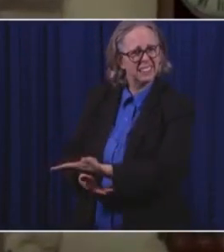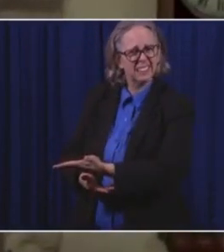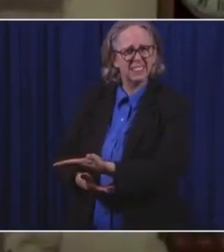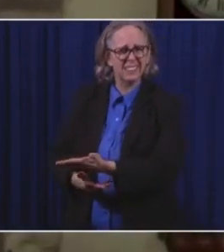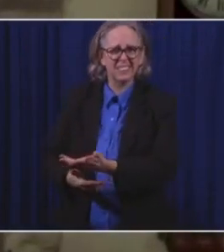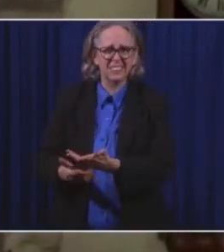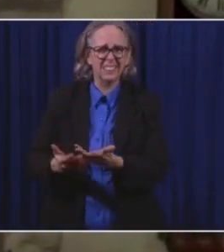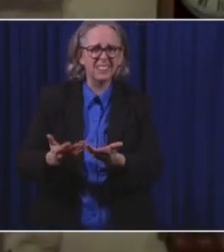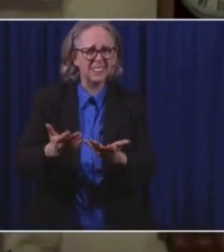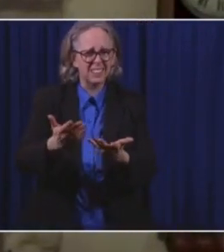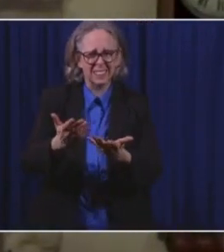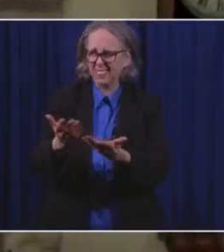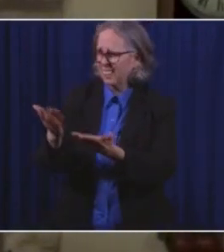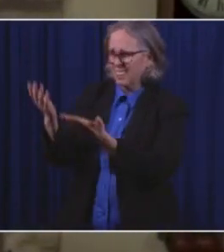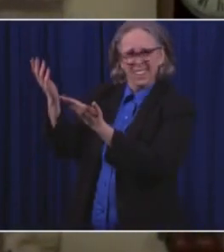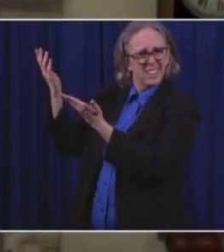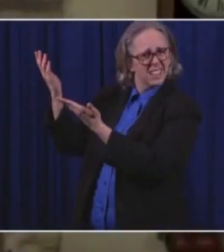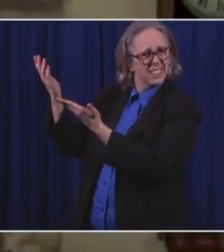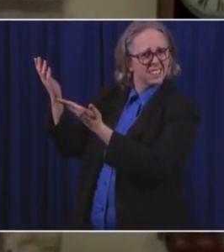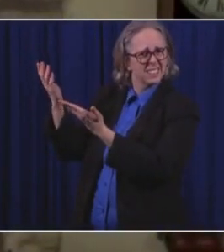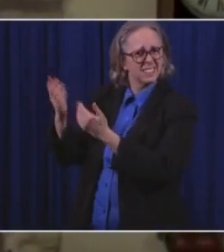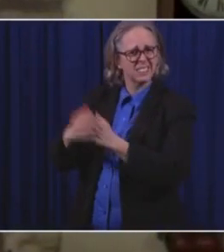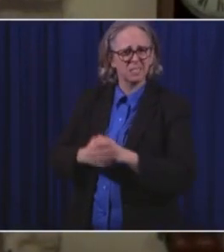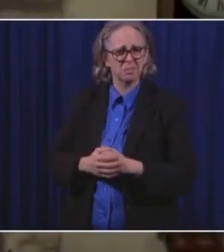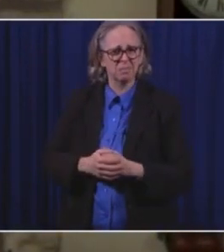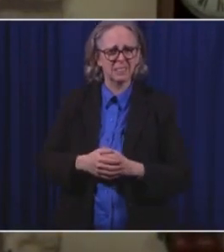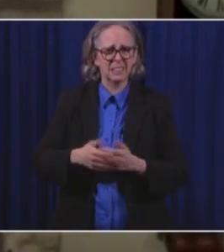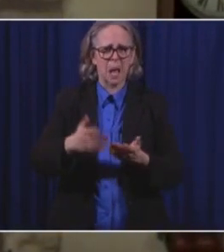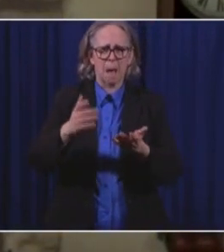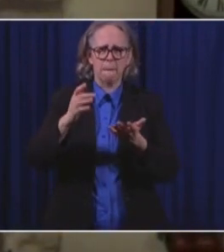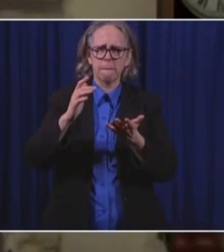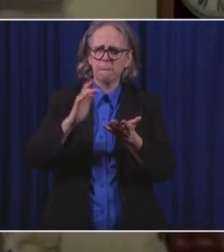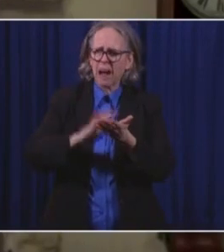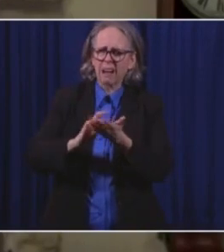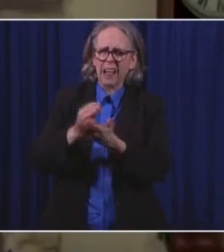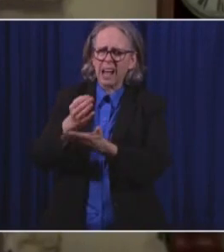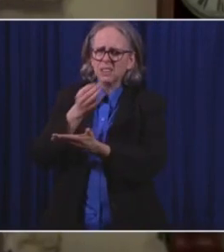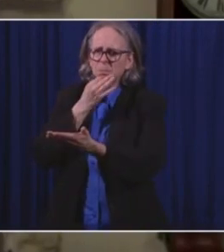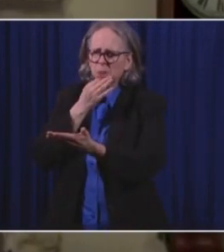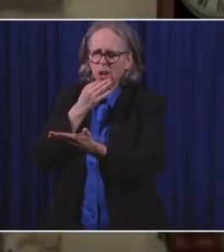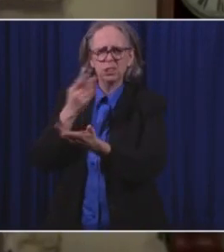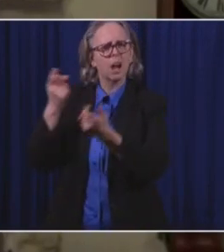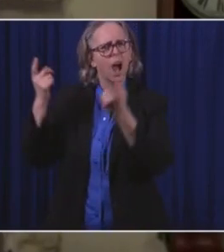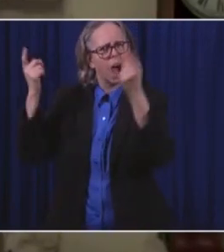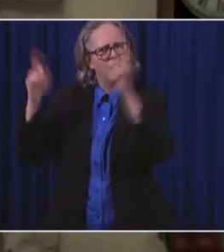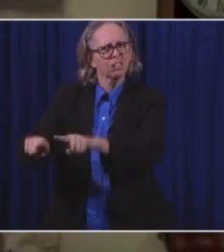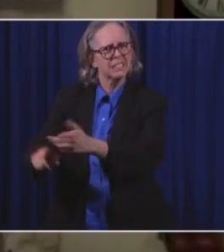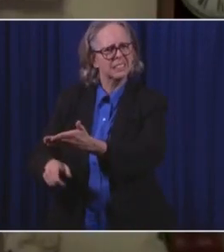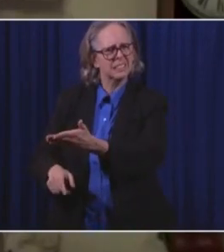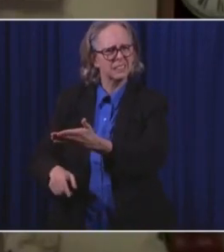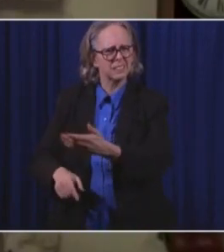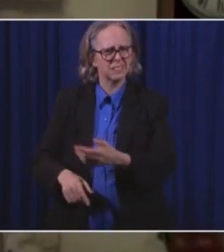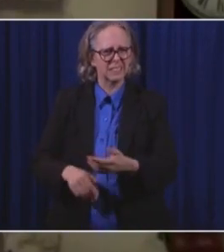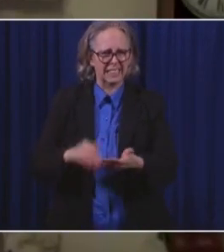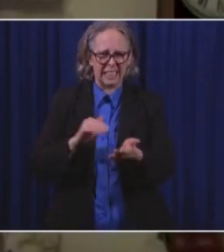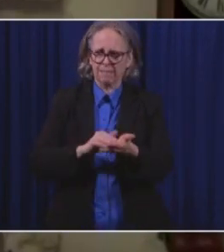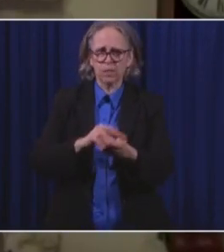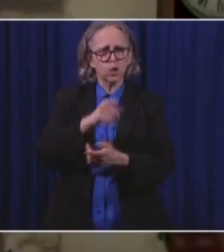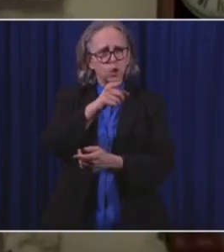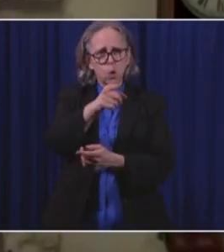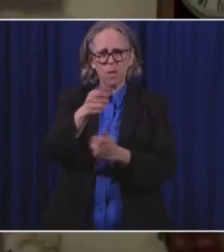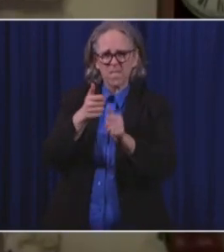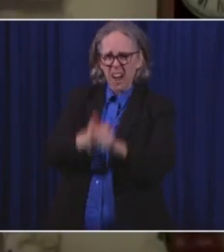we know of, that the medical community knows to achieve what we need to achieve, which is to slow